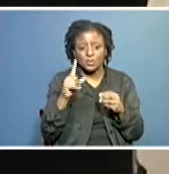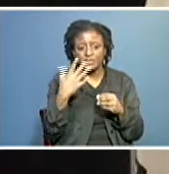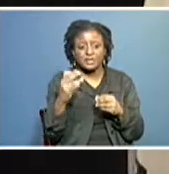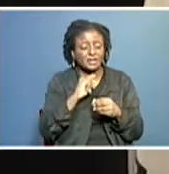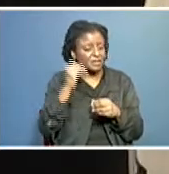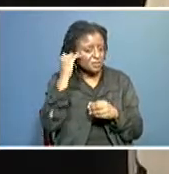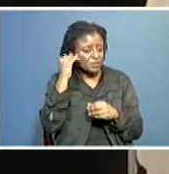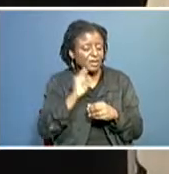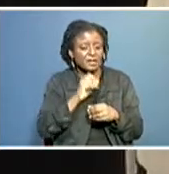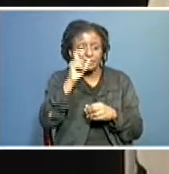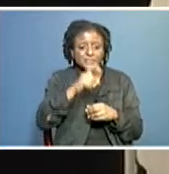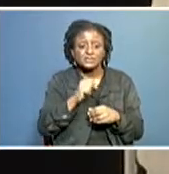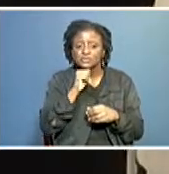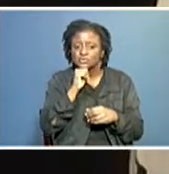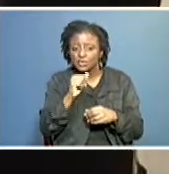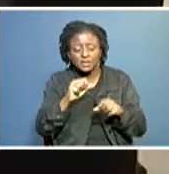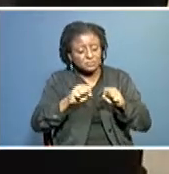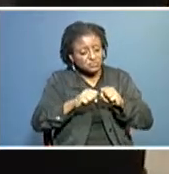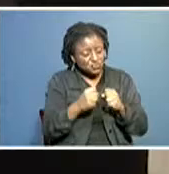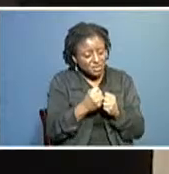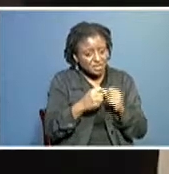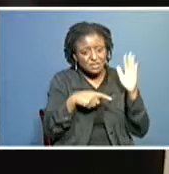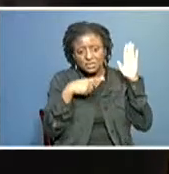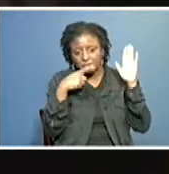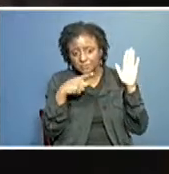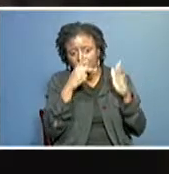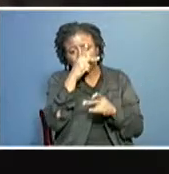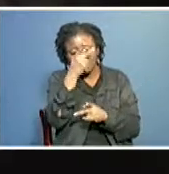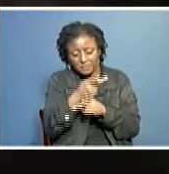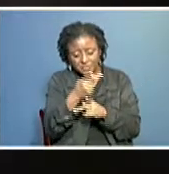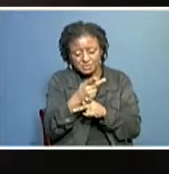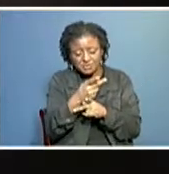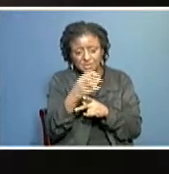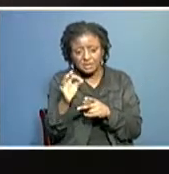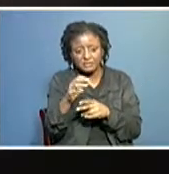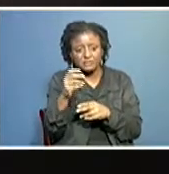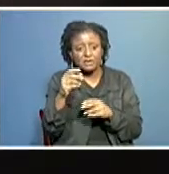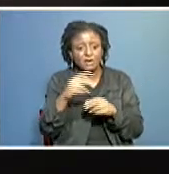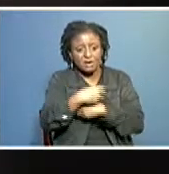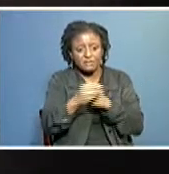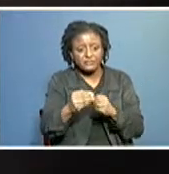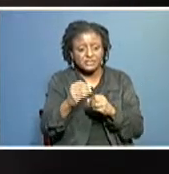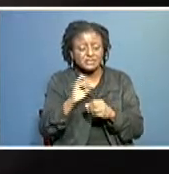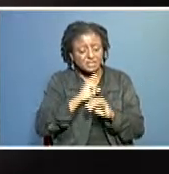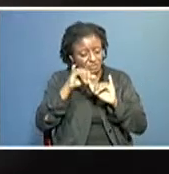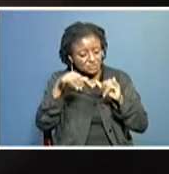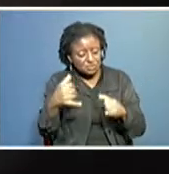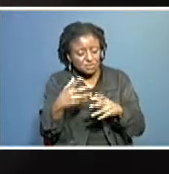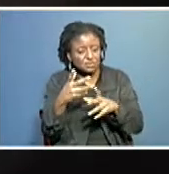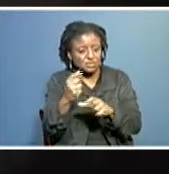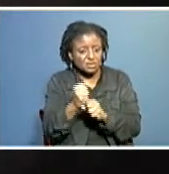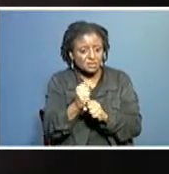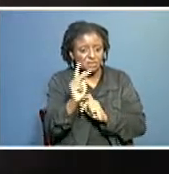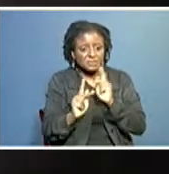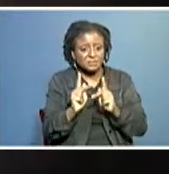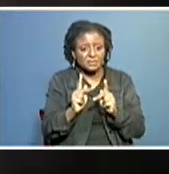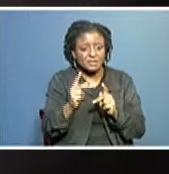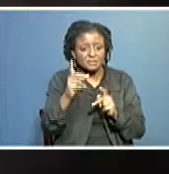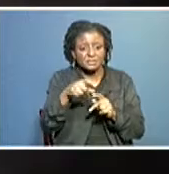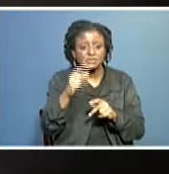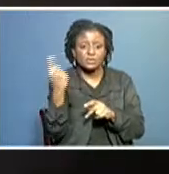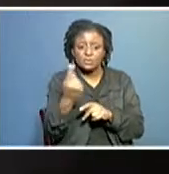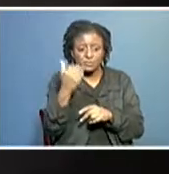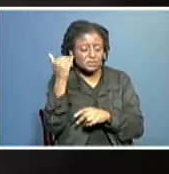in any way breach the oath of office that I just took, and that the people of this country must always know that the fairness which